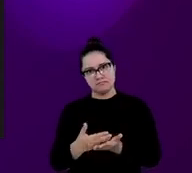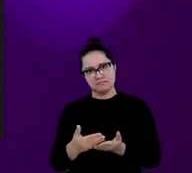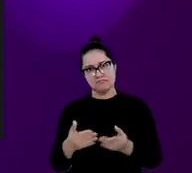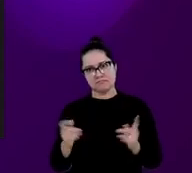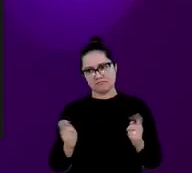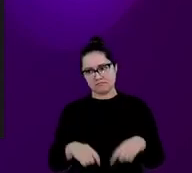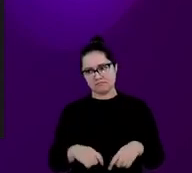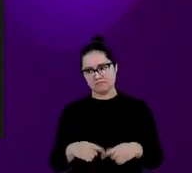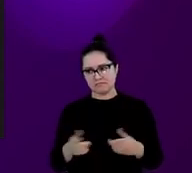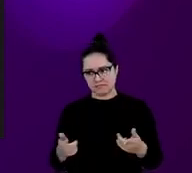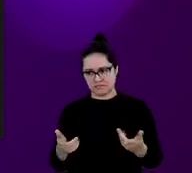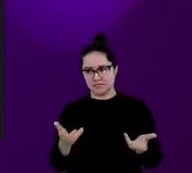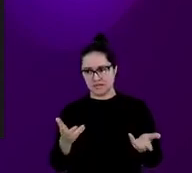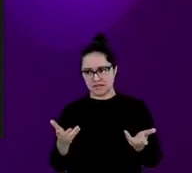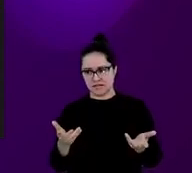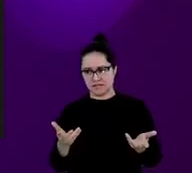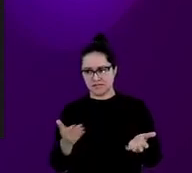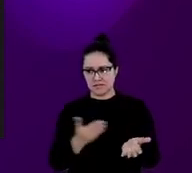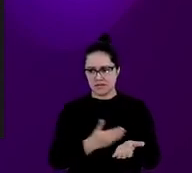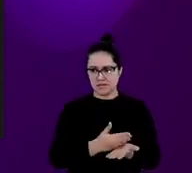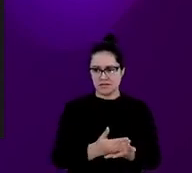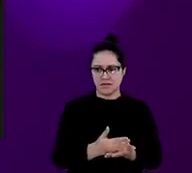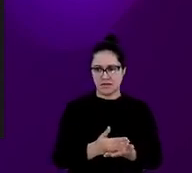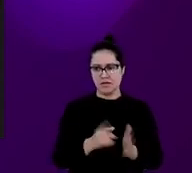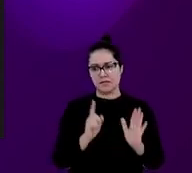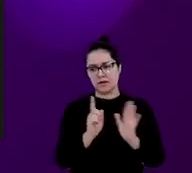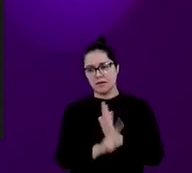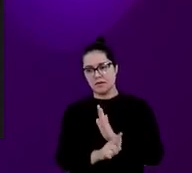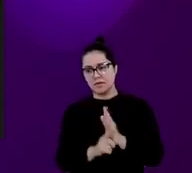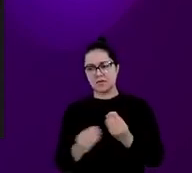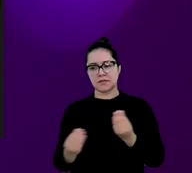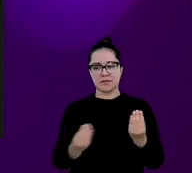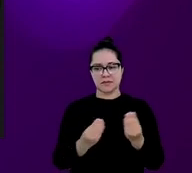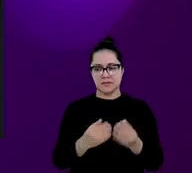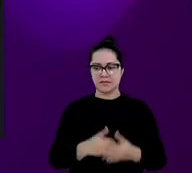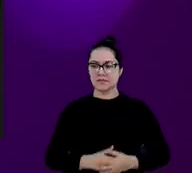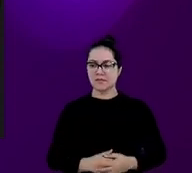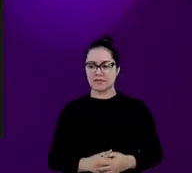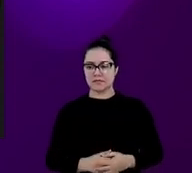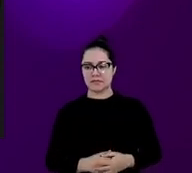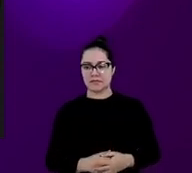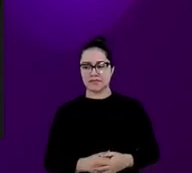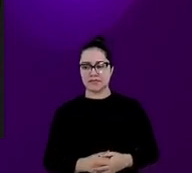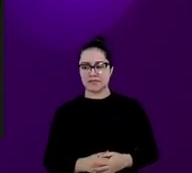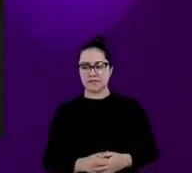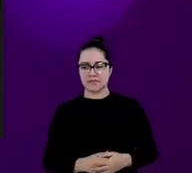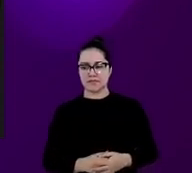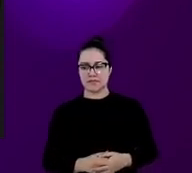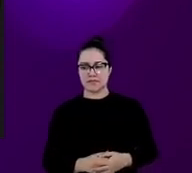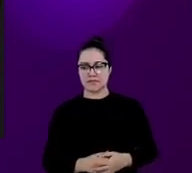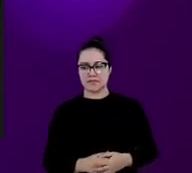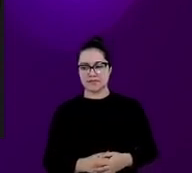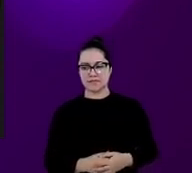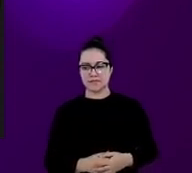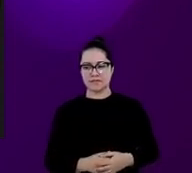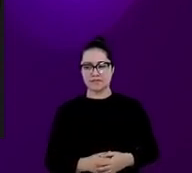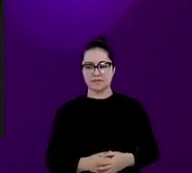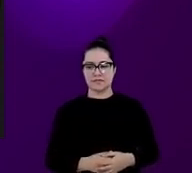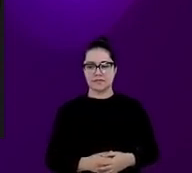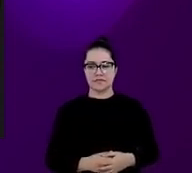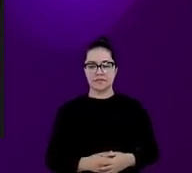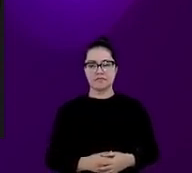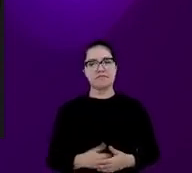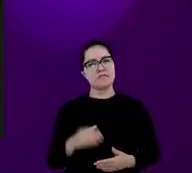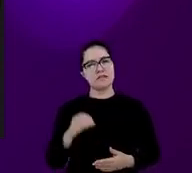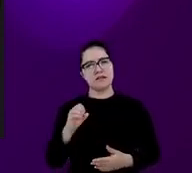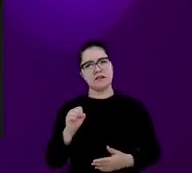questions? Yeah, I think knee osteoarthritis is a very good application of photobiomodulation